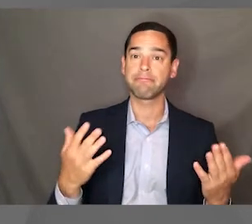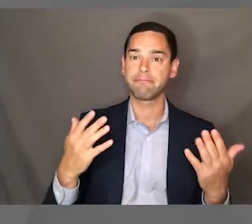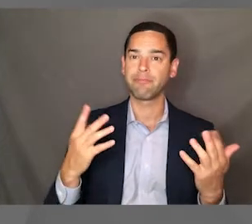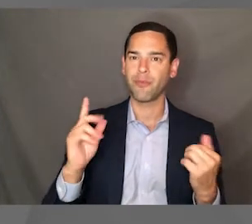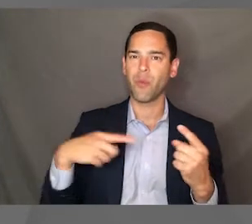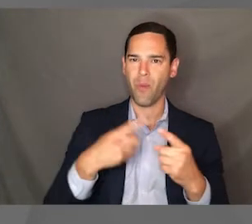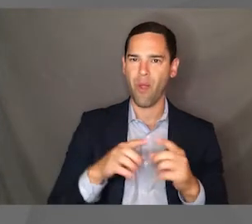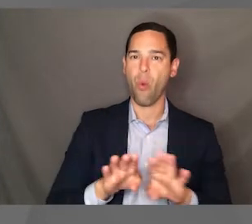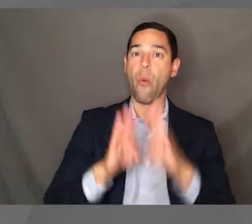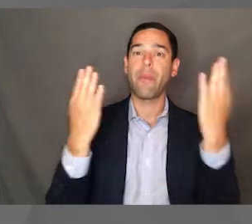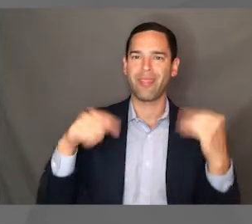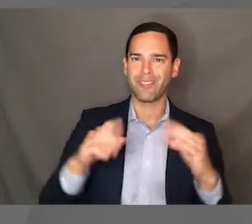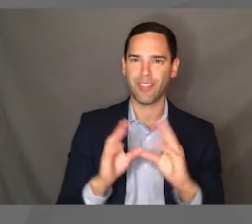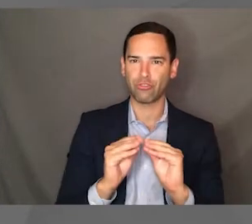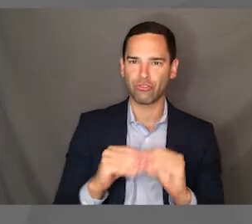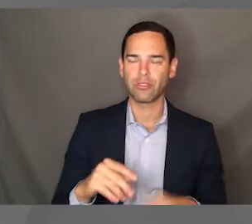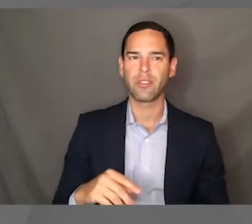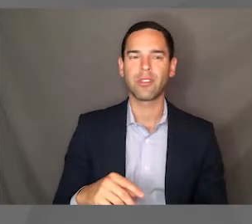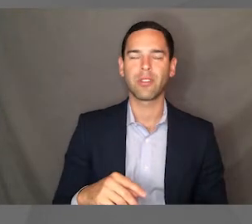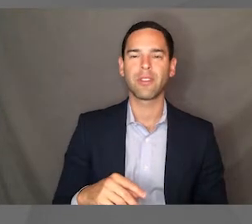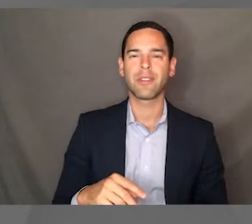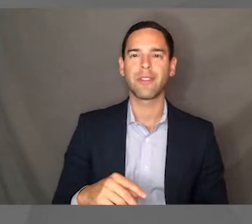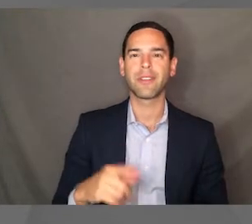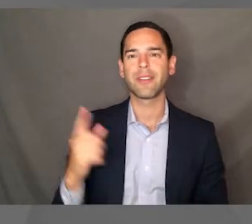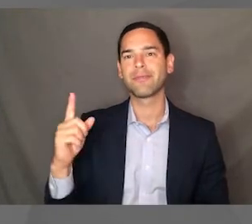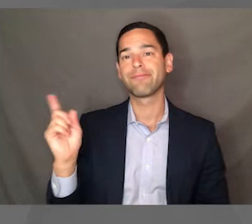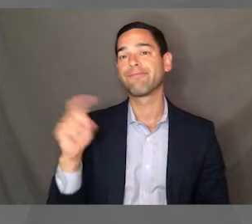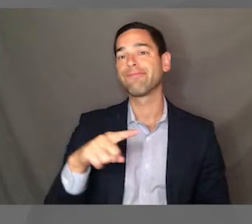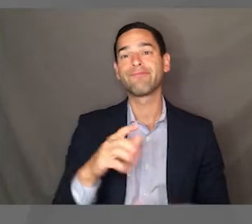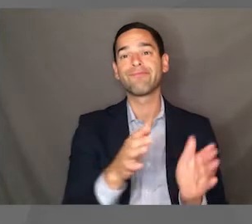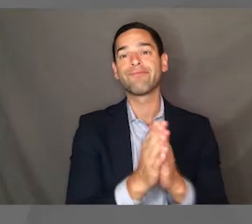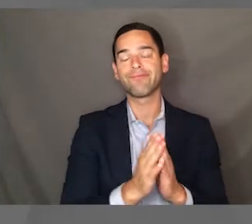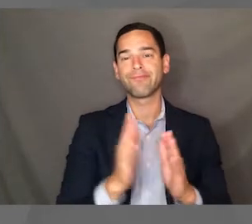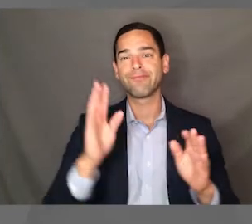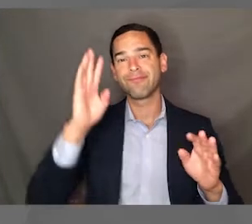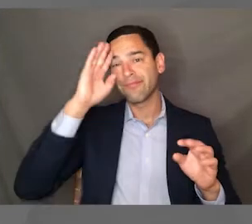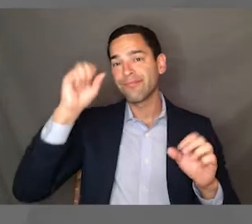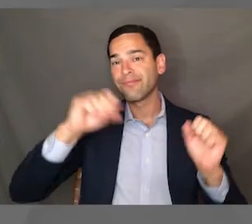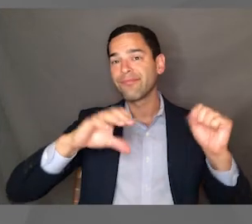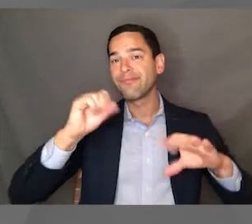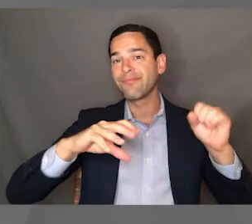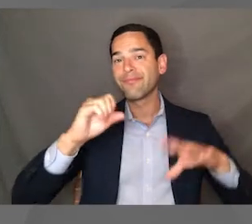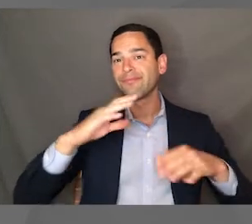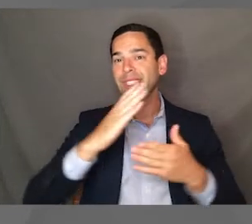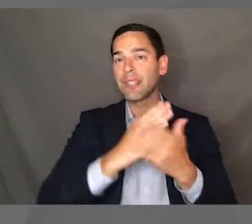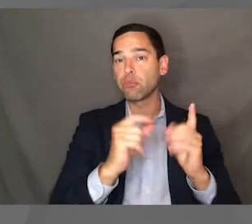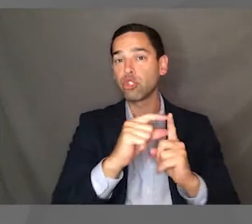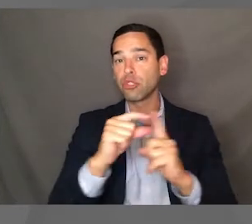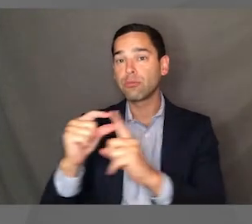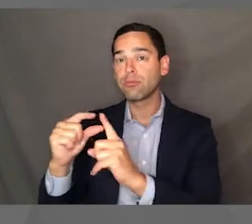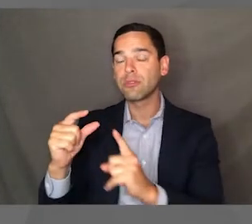session, you were asked to come up with the most modern terms